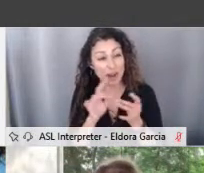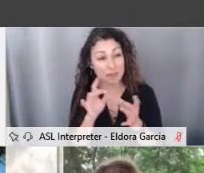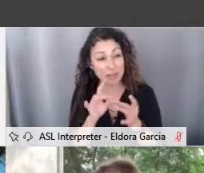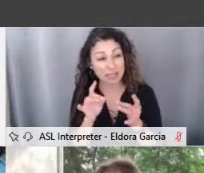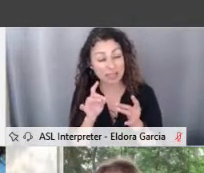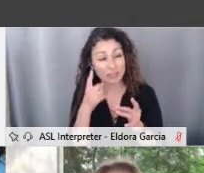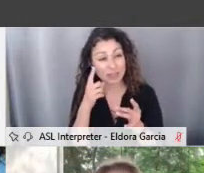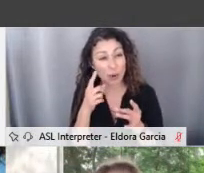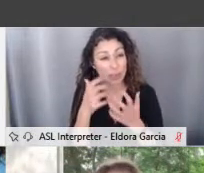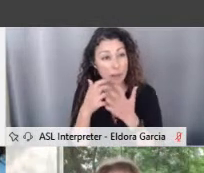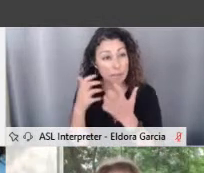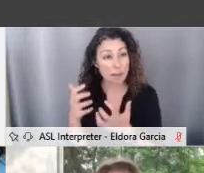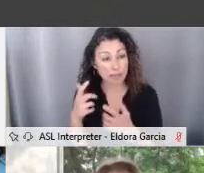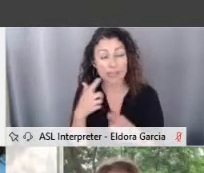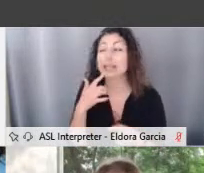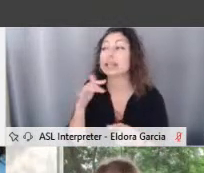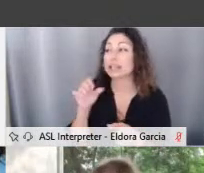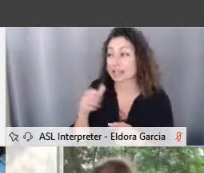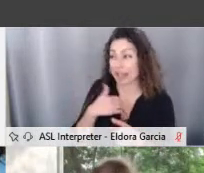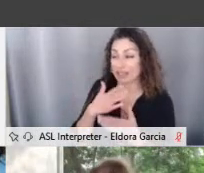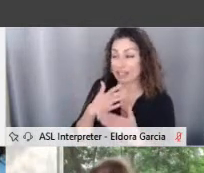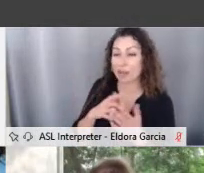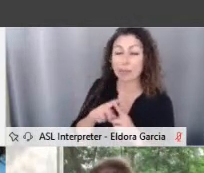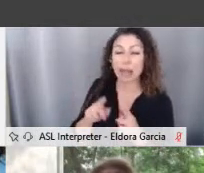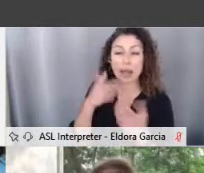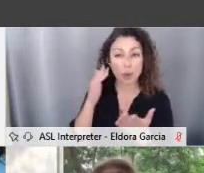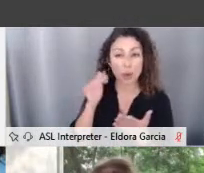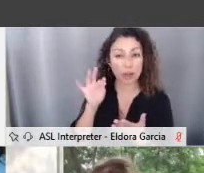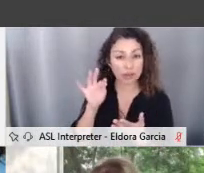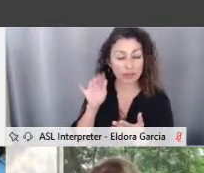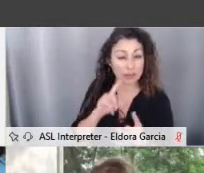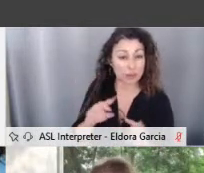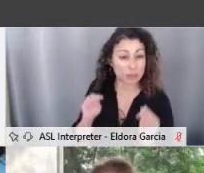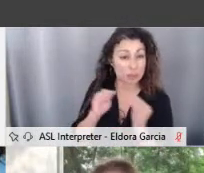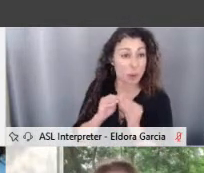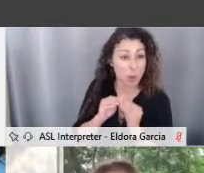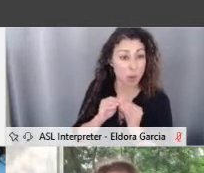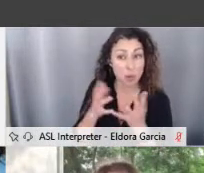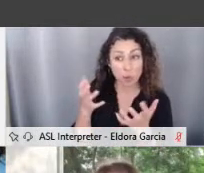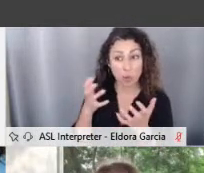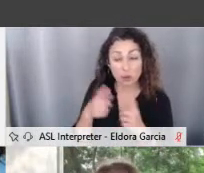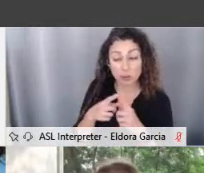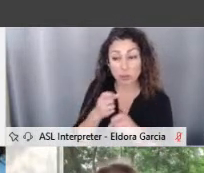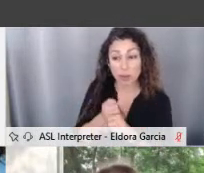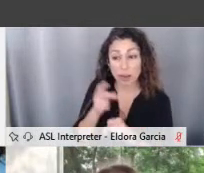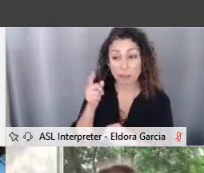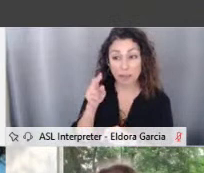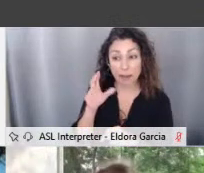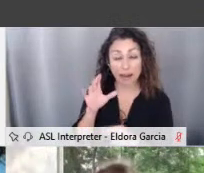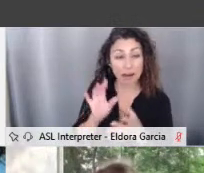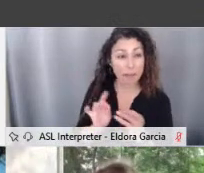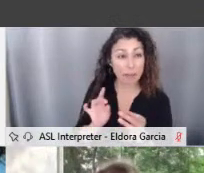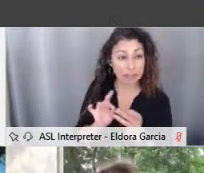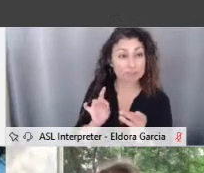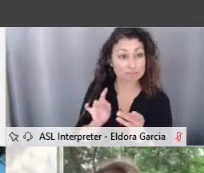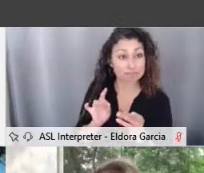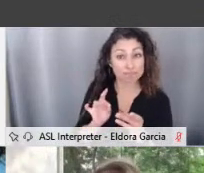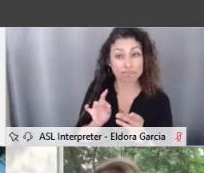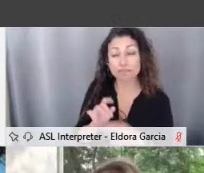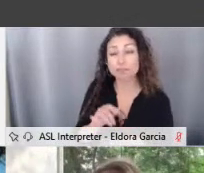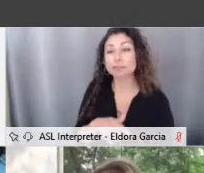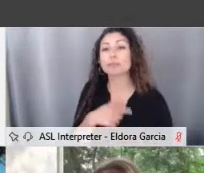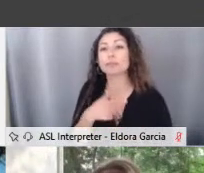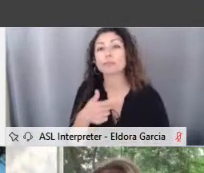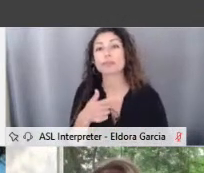comment. Yes, I have some. However, I don't know if there's more that would like to make public comment. Okay.